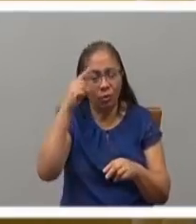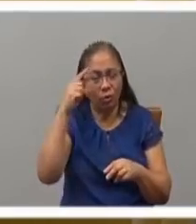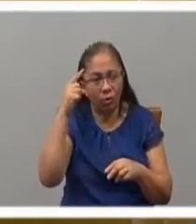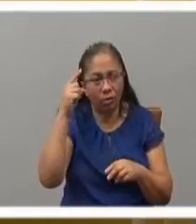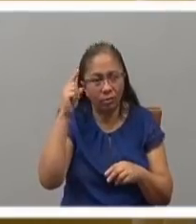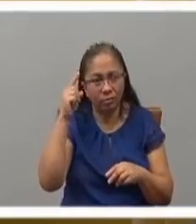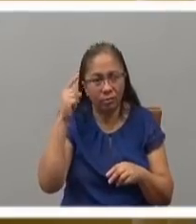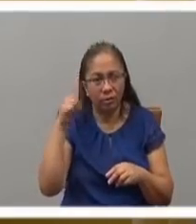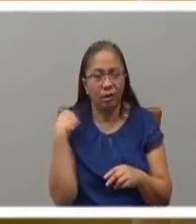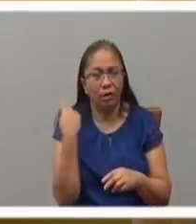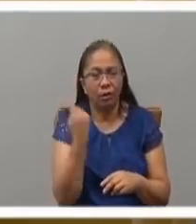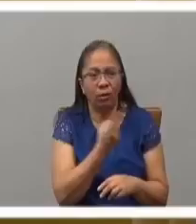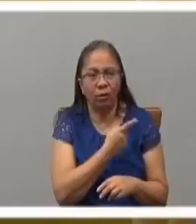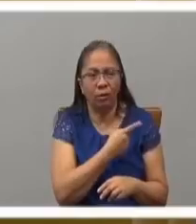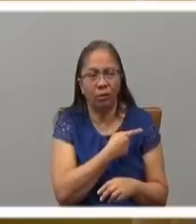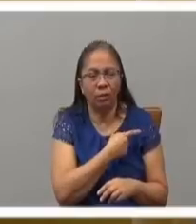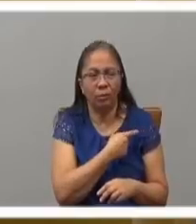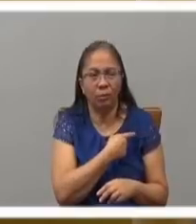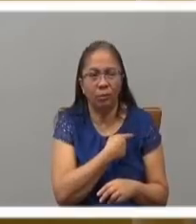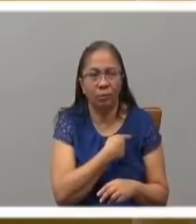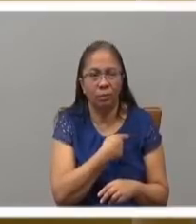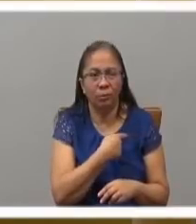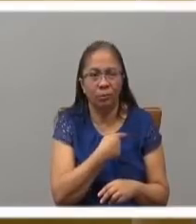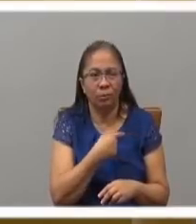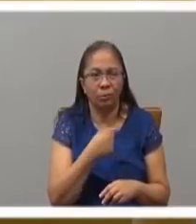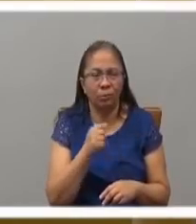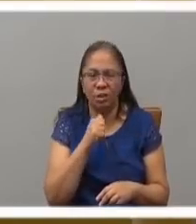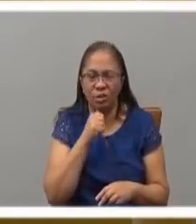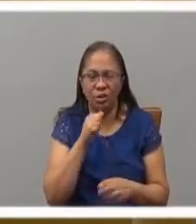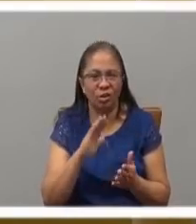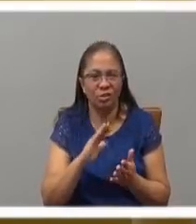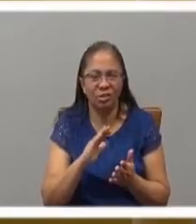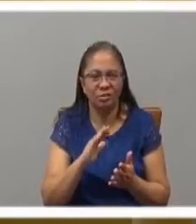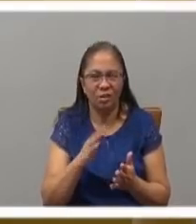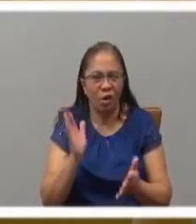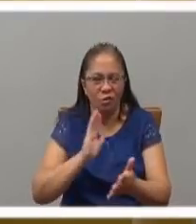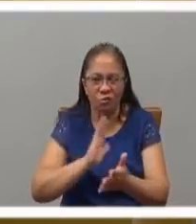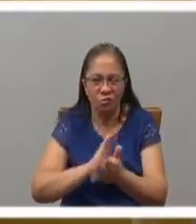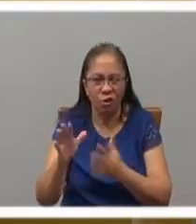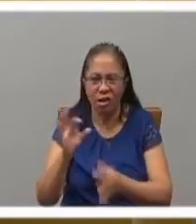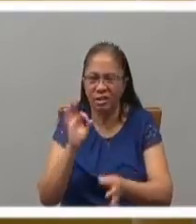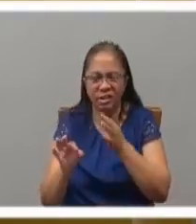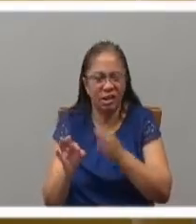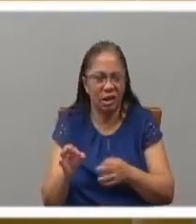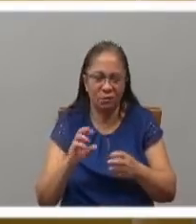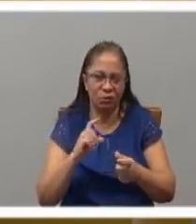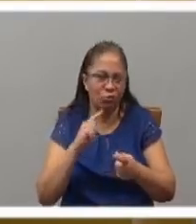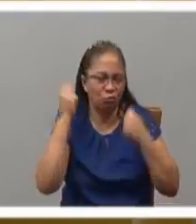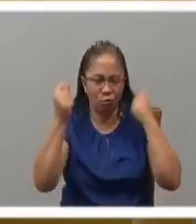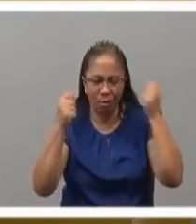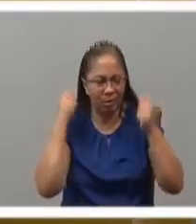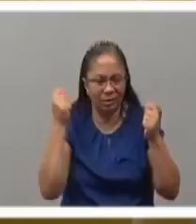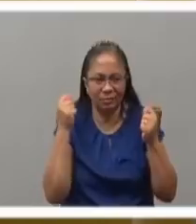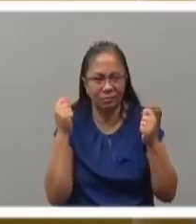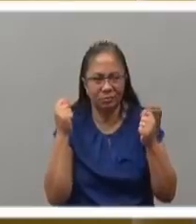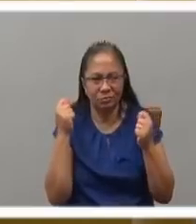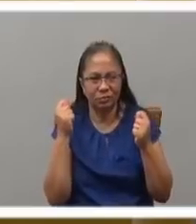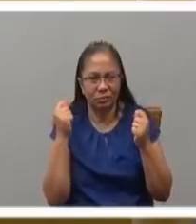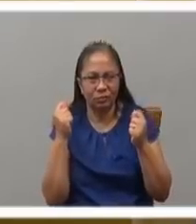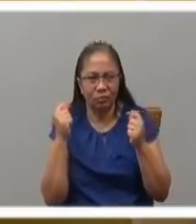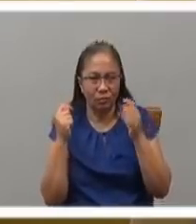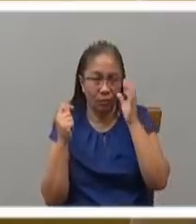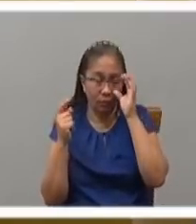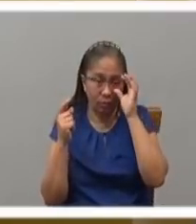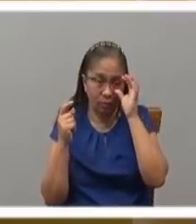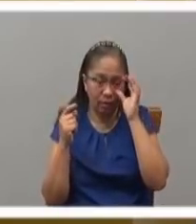that we will not become like rats jumping off a sinking ship or running out